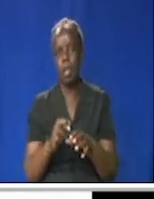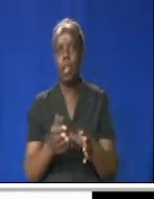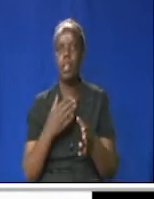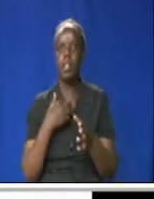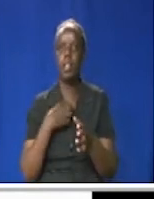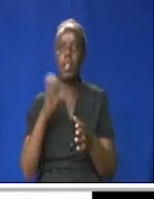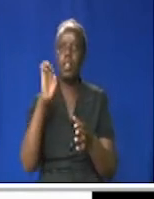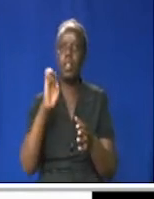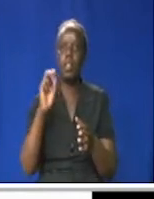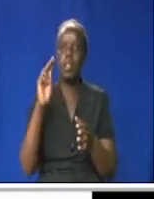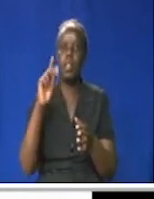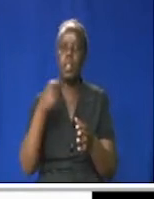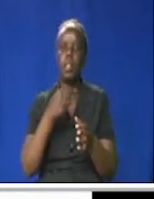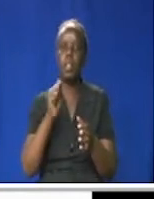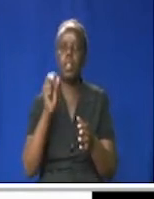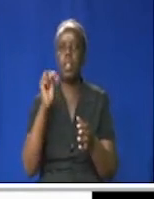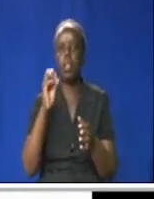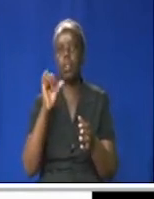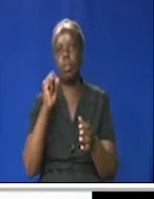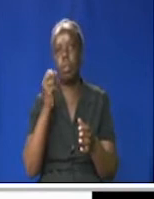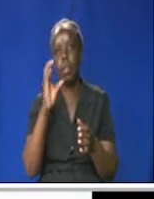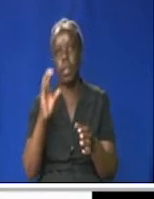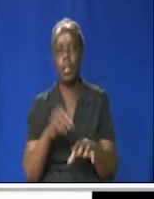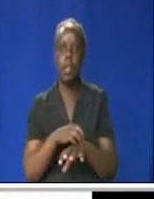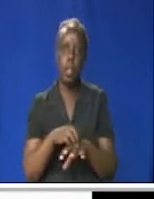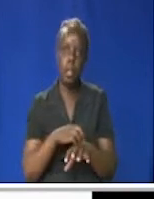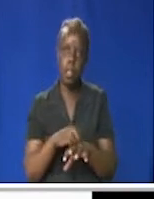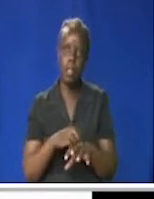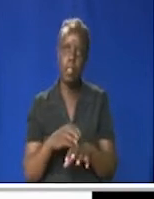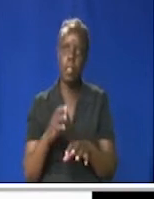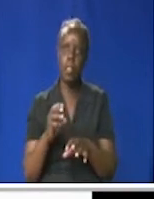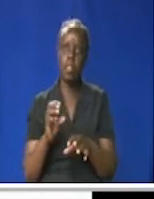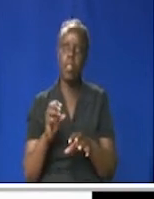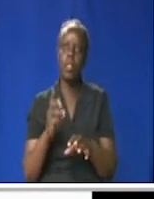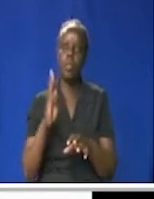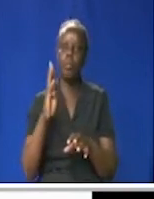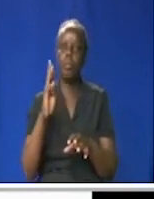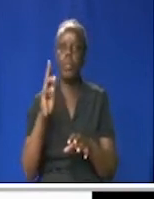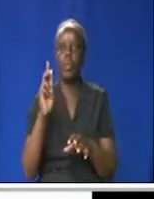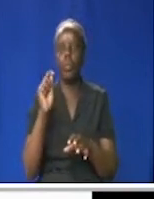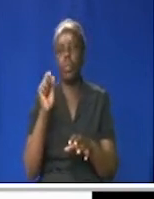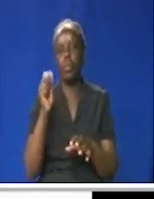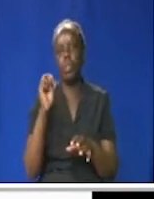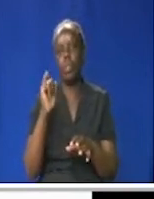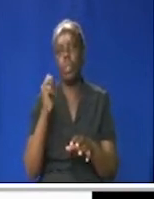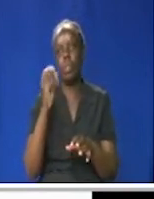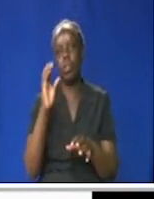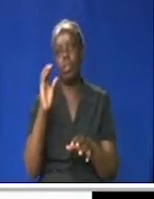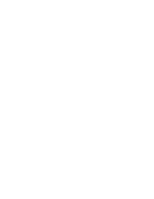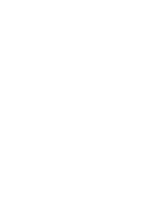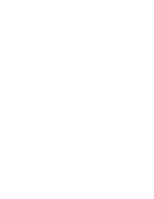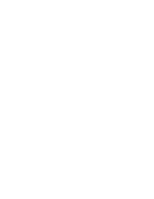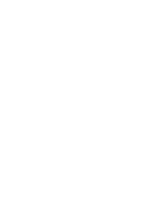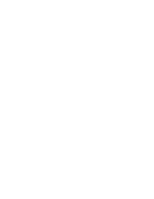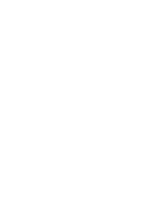what? Ethanoic acid. Ethanoic acid. And also butanoic acid is found in cheese.